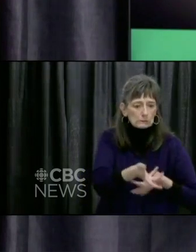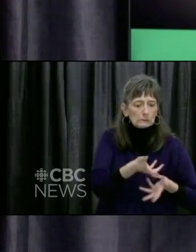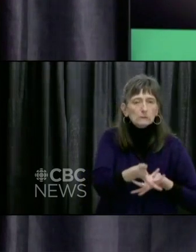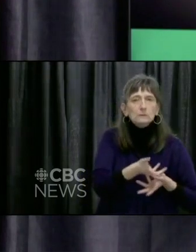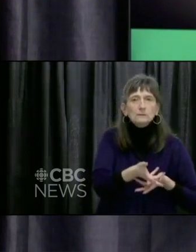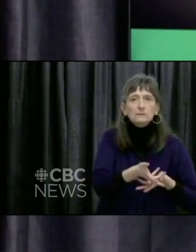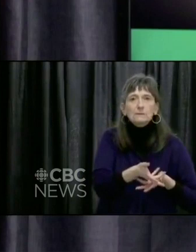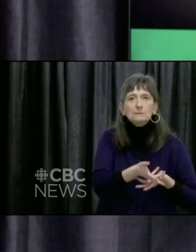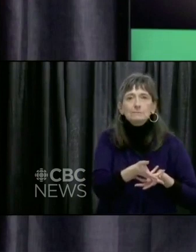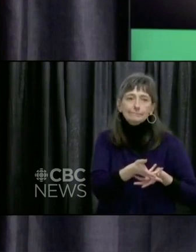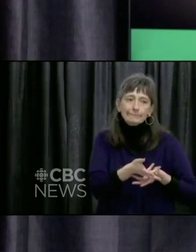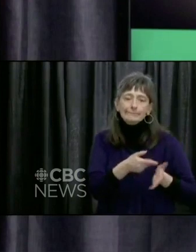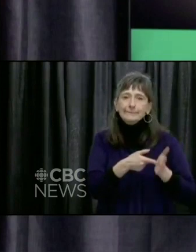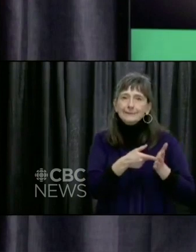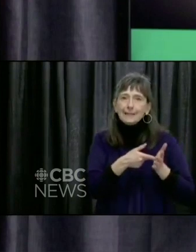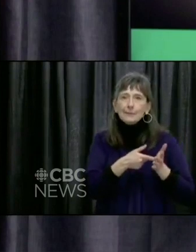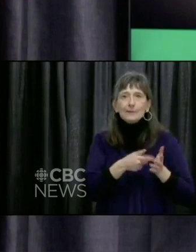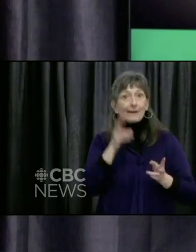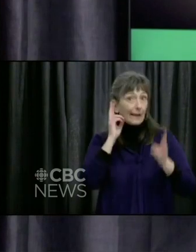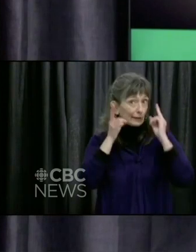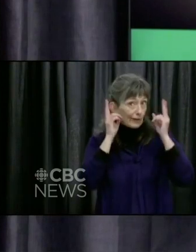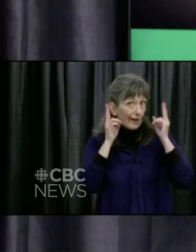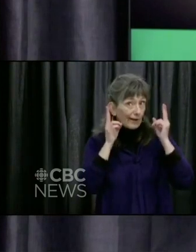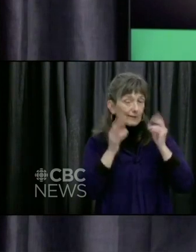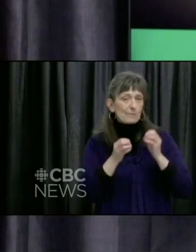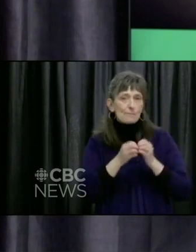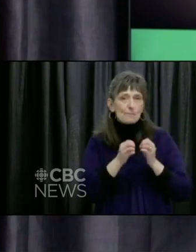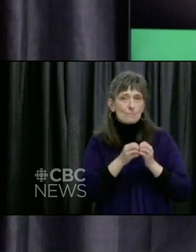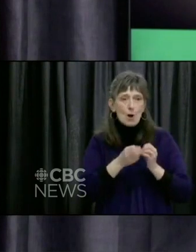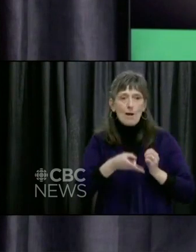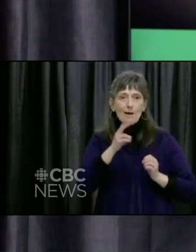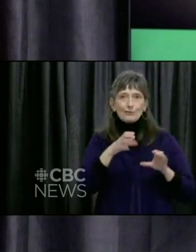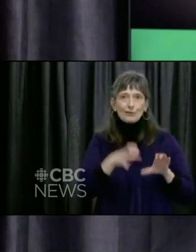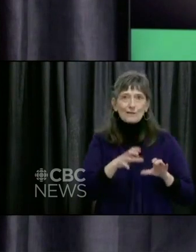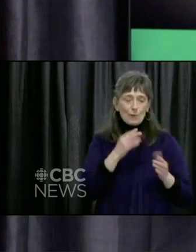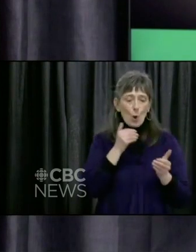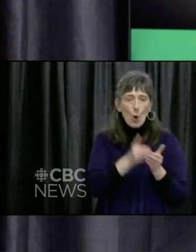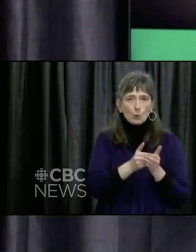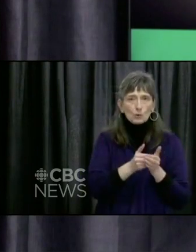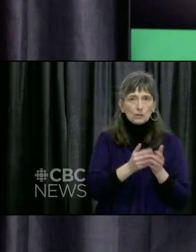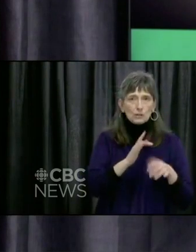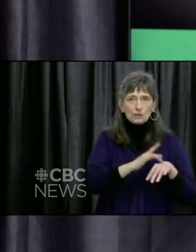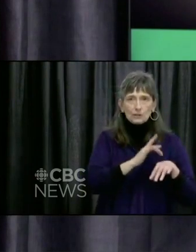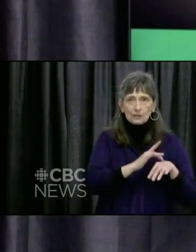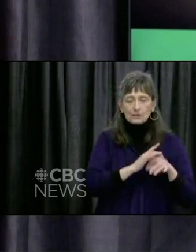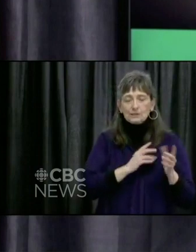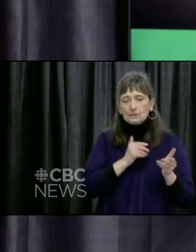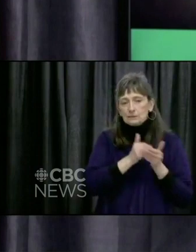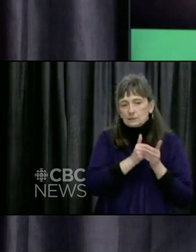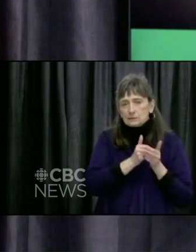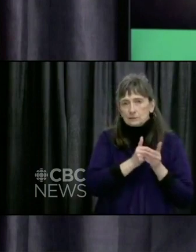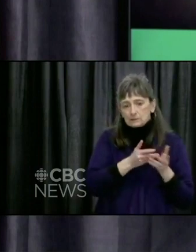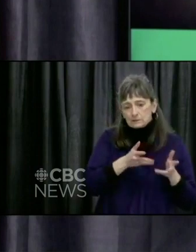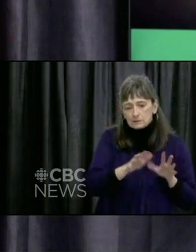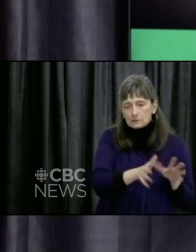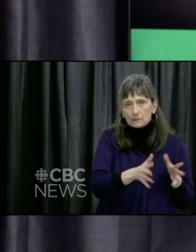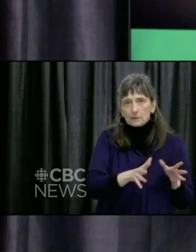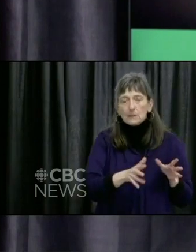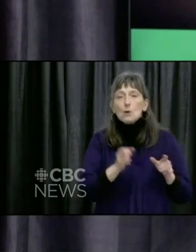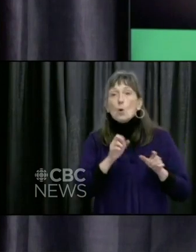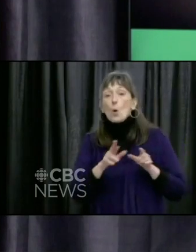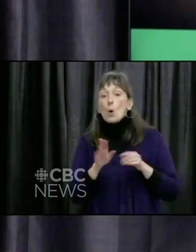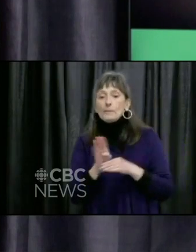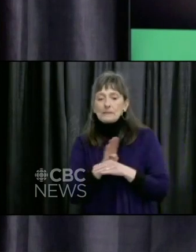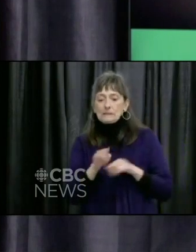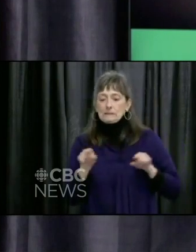instance, things like a hair salon, or if there is a business that's going to have a hard time modifying either of